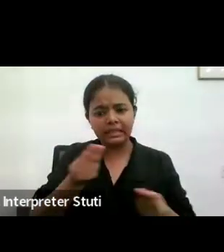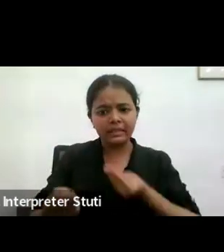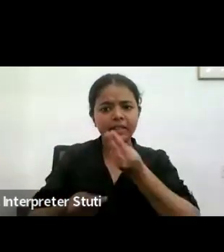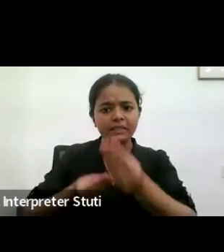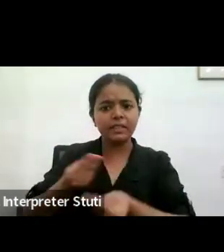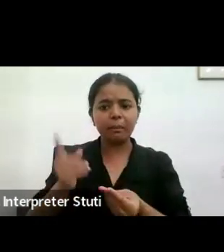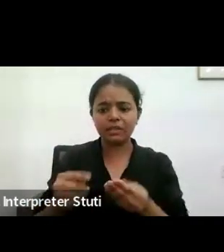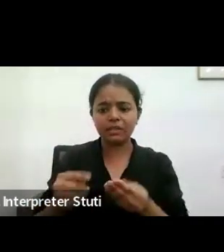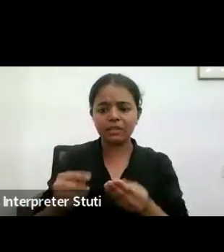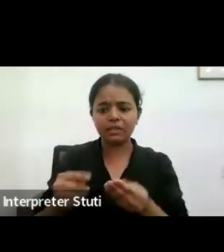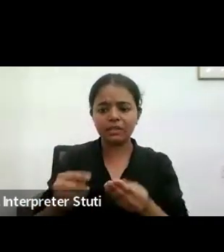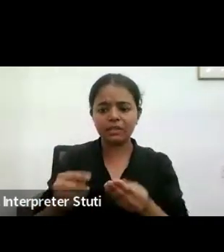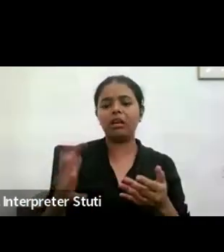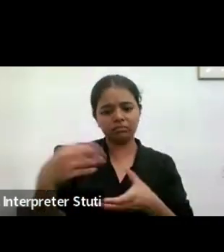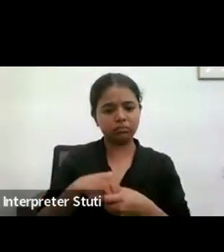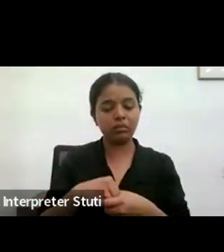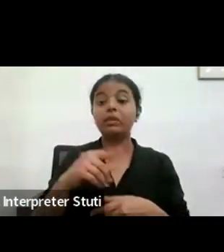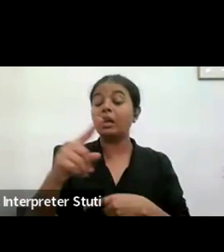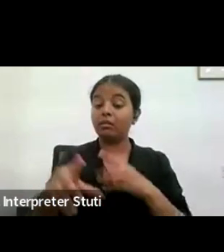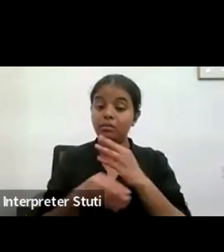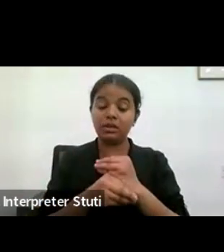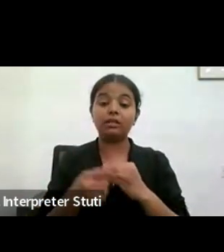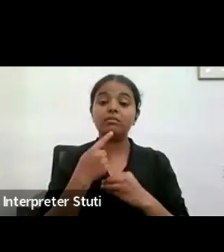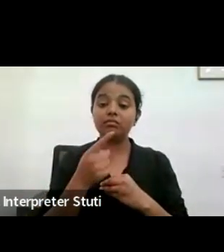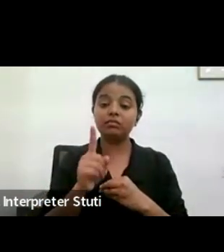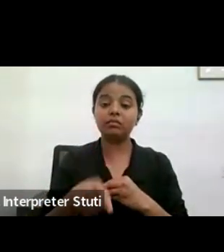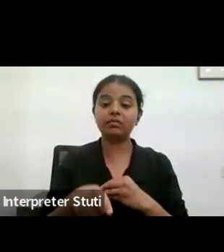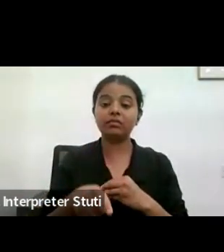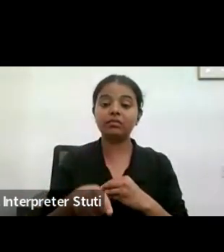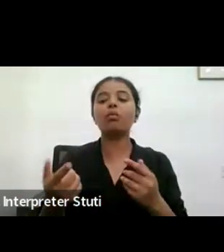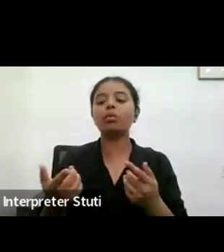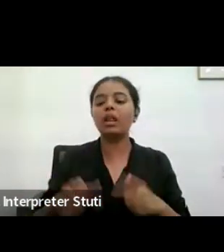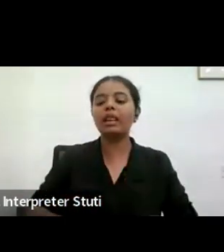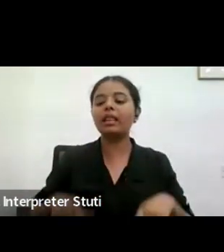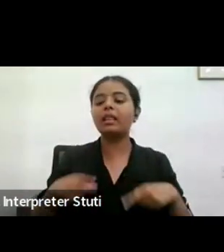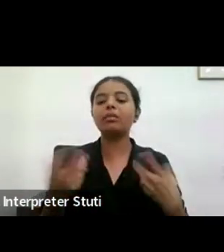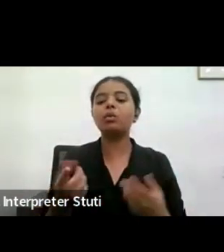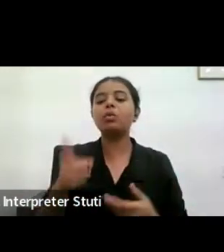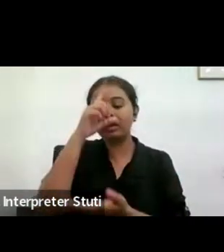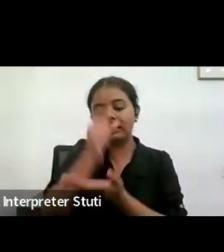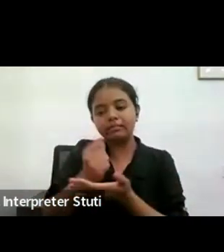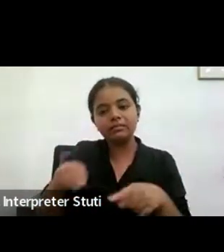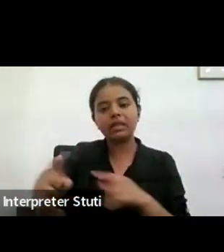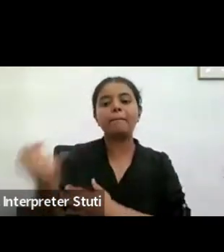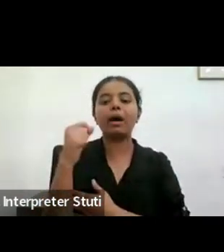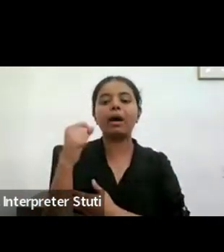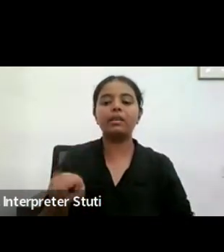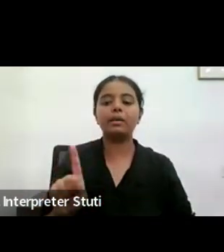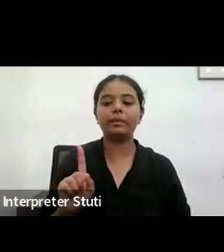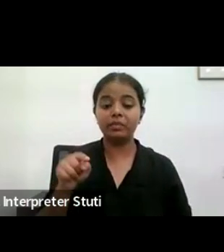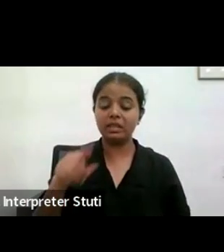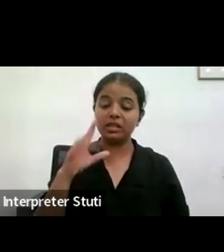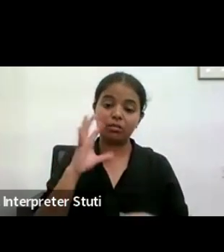also talks about the right to choose where you live. This again was part of the discussions and very